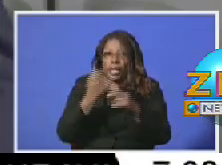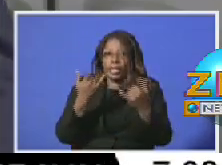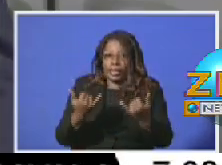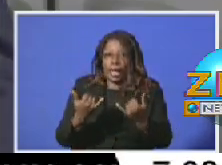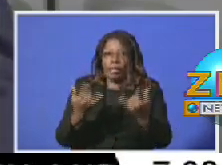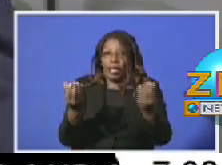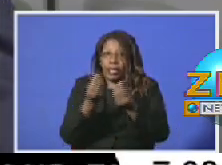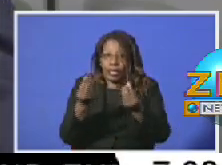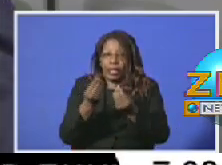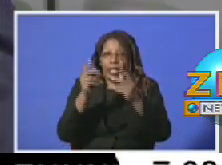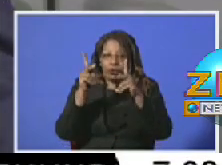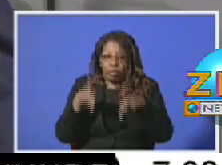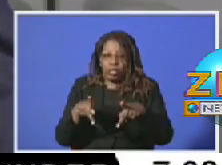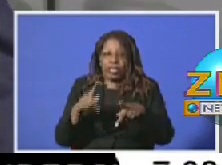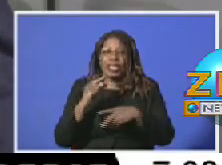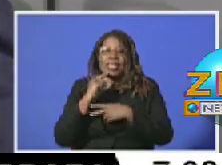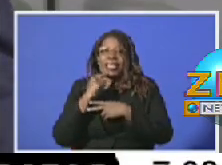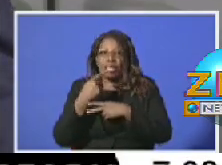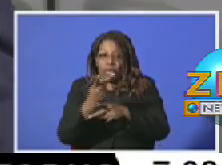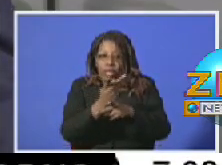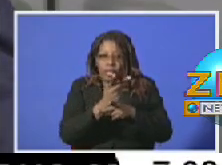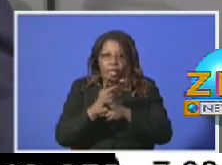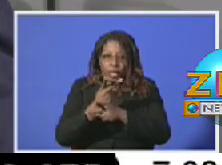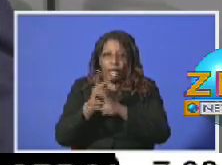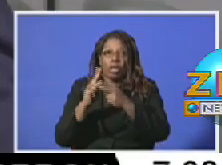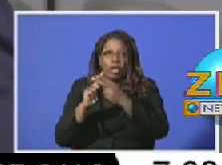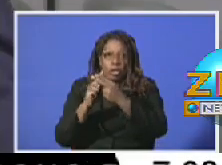are no patients in the intensive care unit.